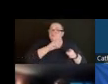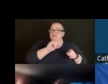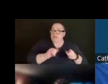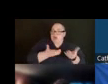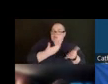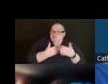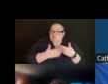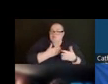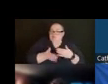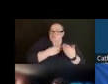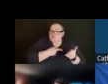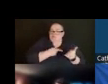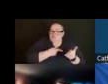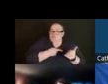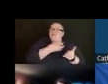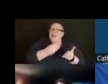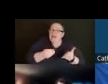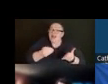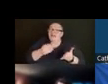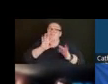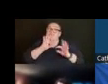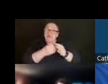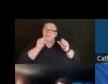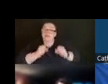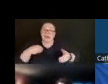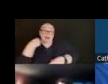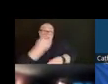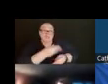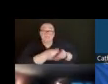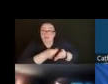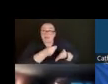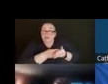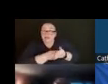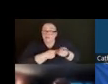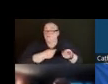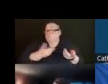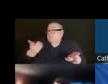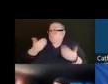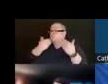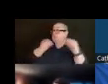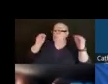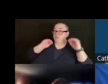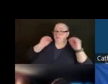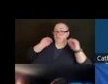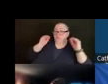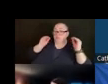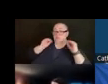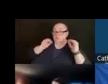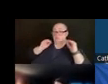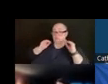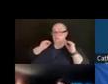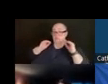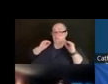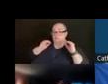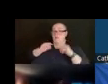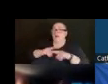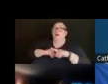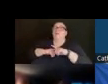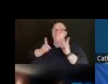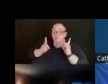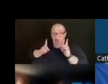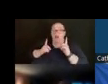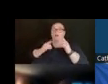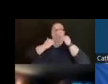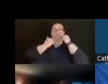you. But there is a limit on how much the recipient can earn. And that's what's